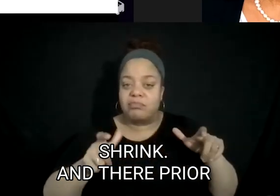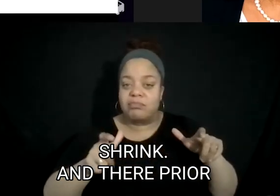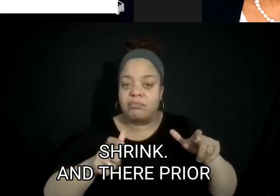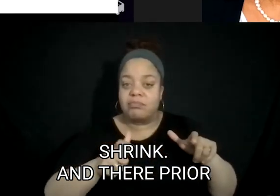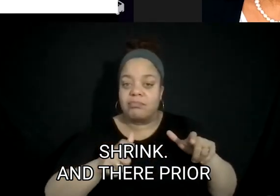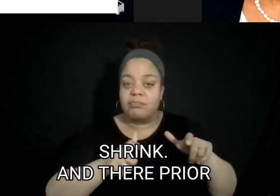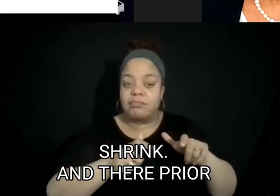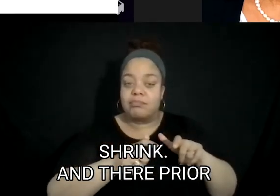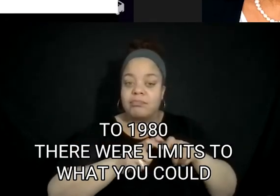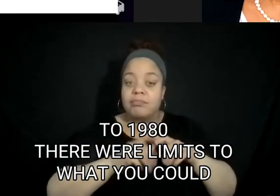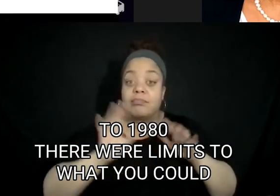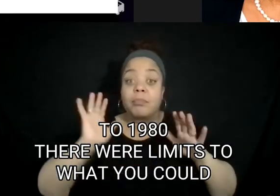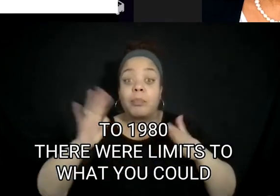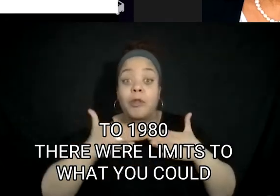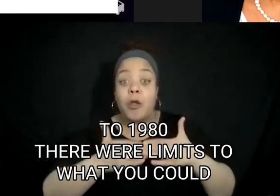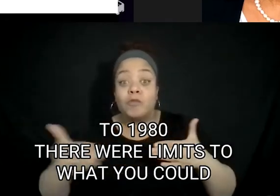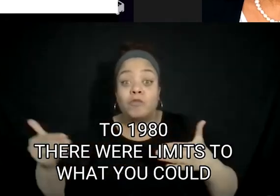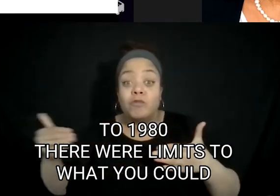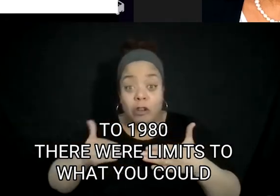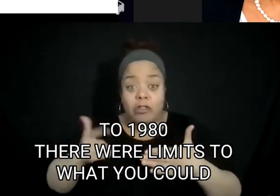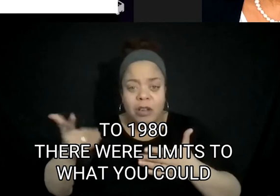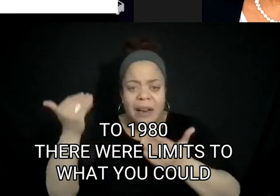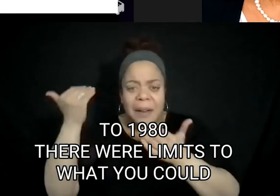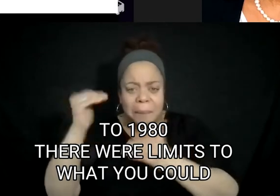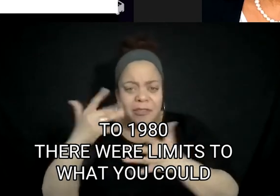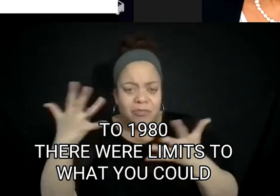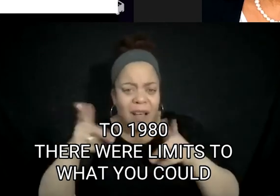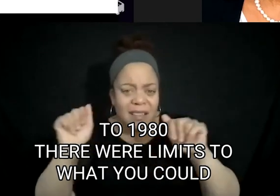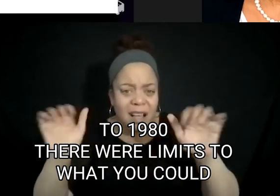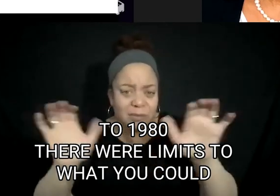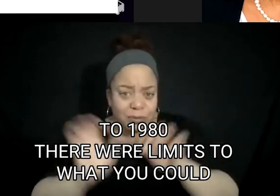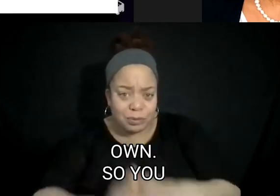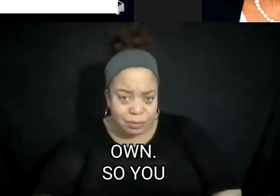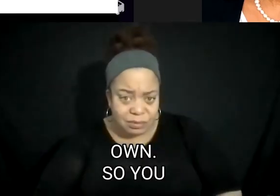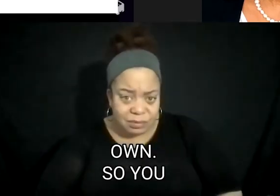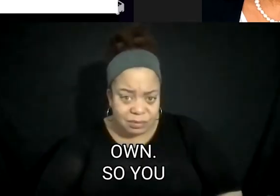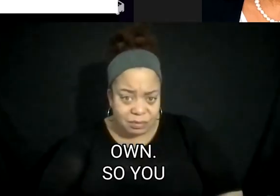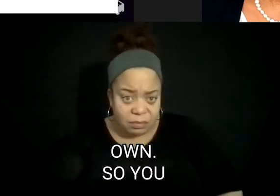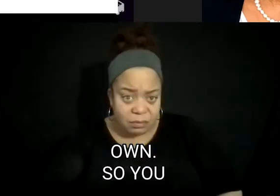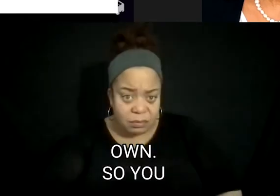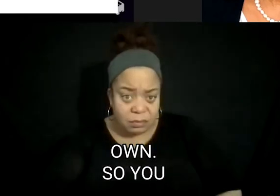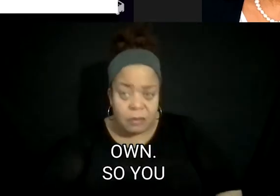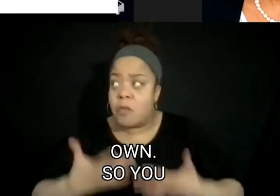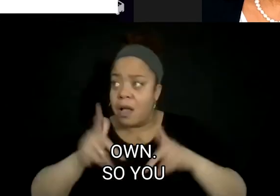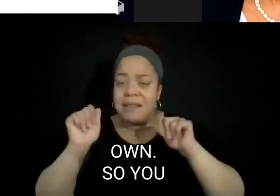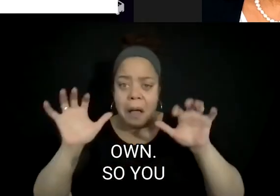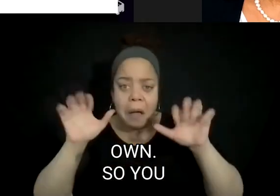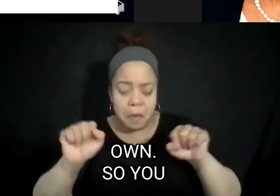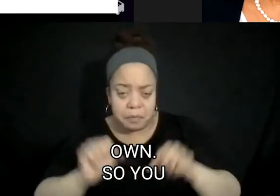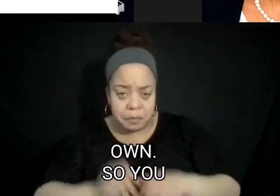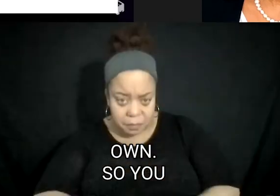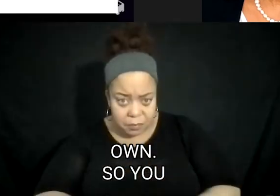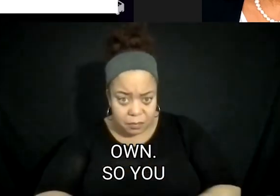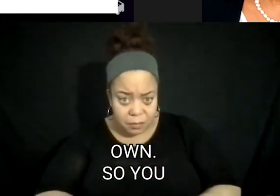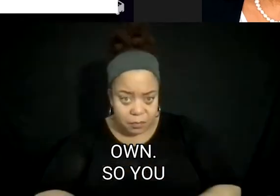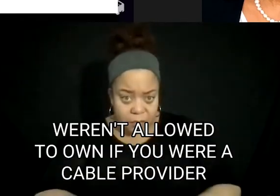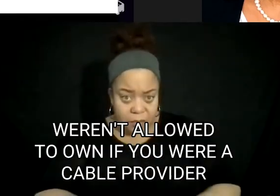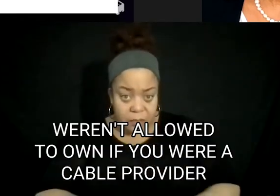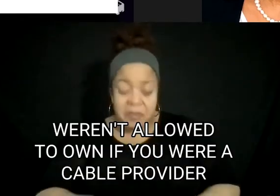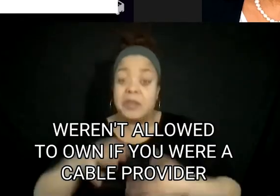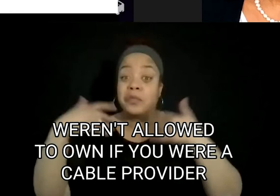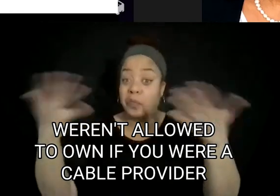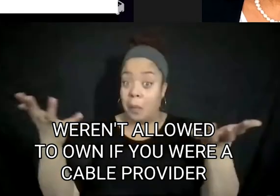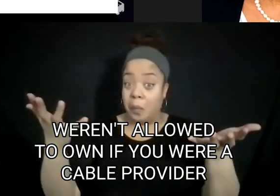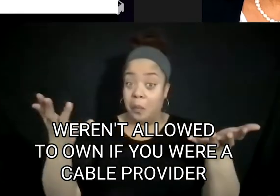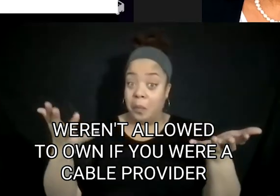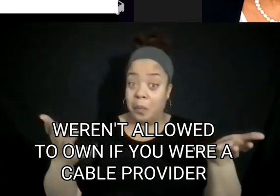own, if you were a cable provider, the TV channels that you were delivering to people. But deregulation